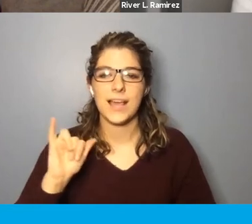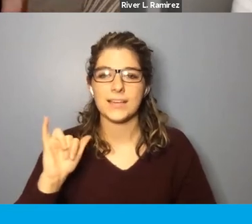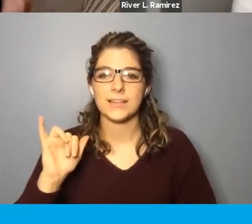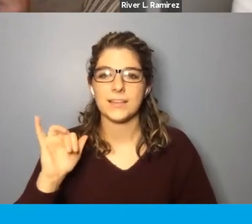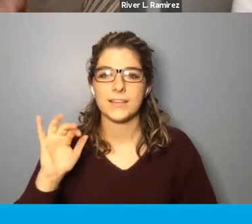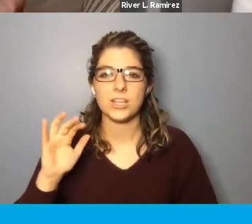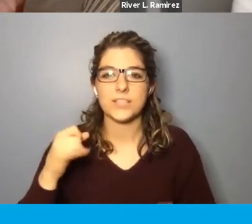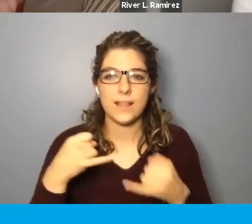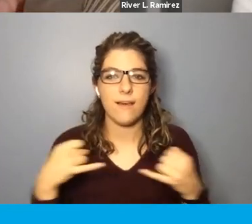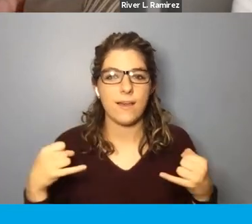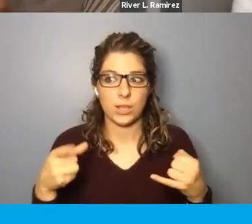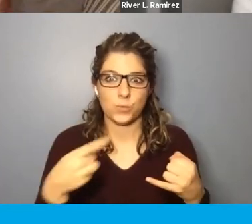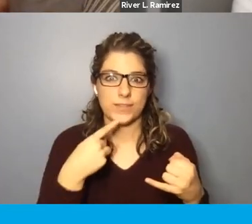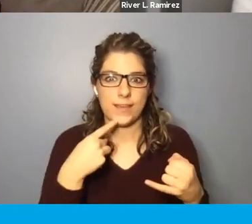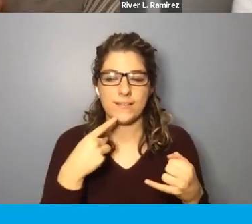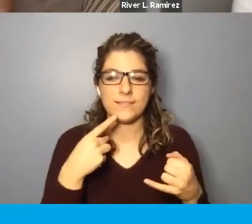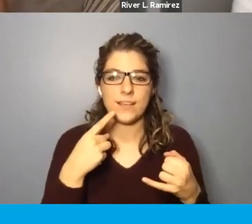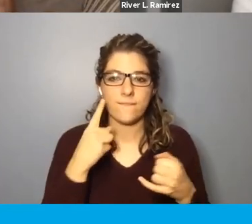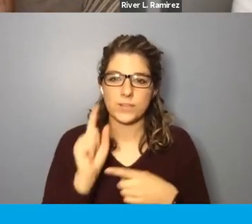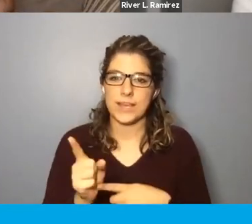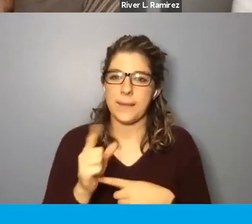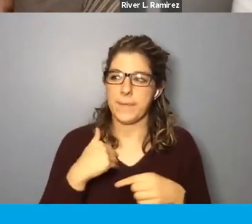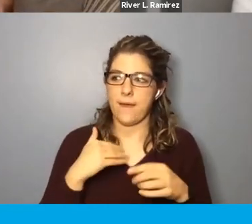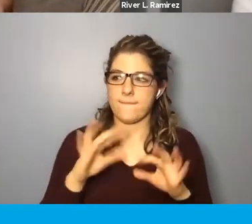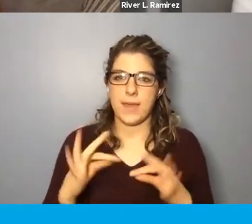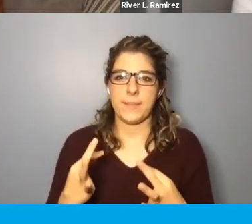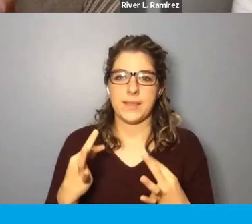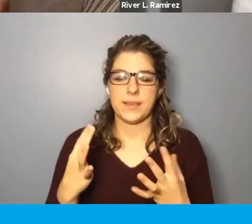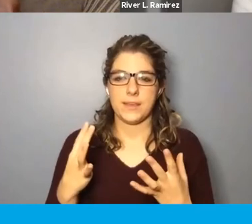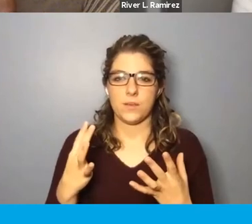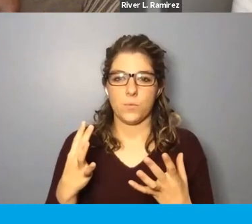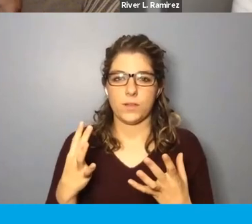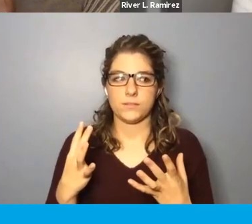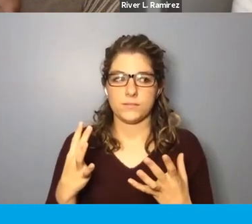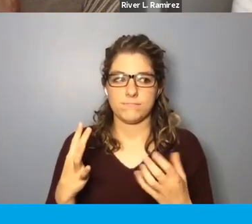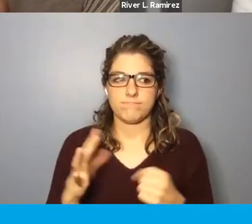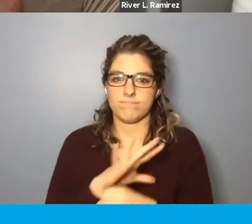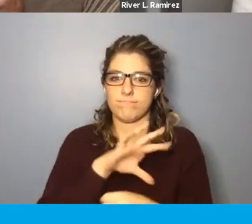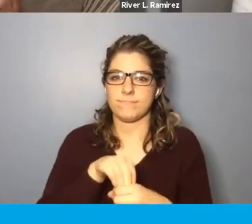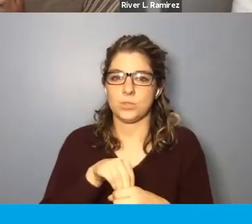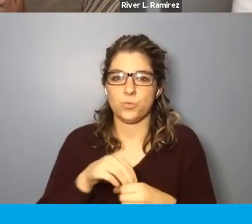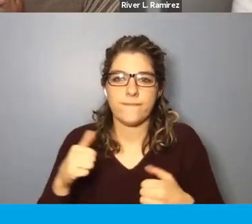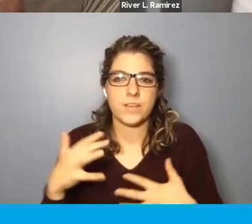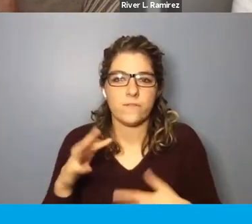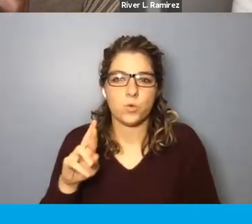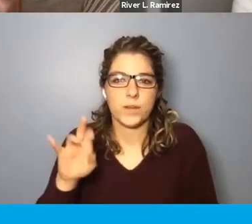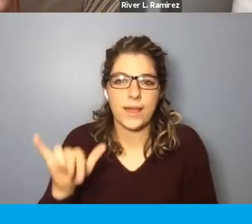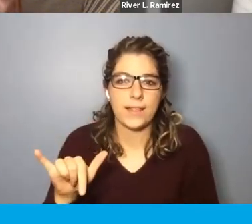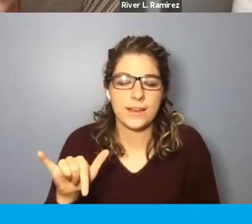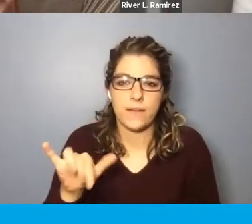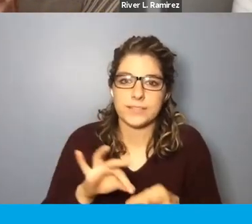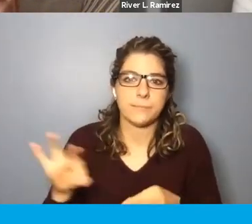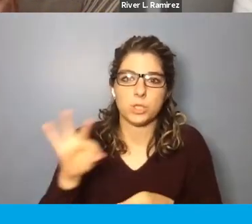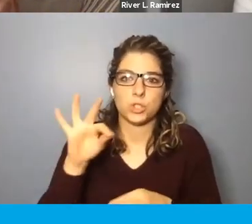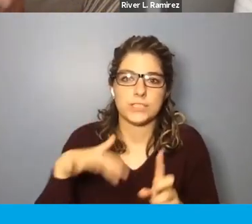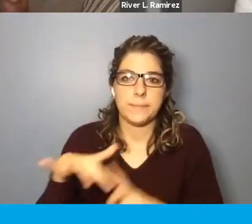There's this line that you said where you're like, for a second, my entire family was entirely tuned into the fearful reality of a spiritual